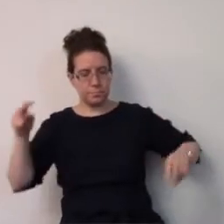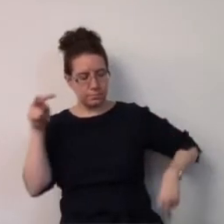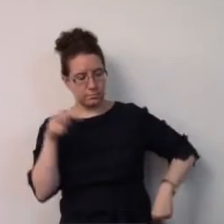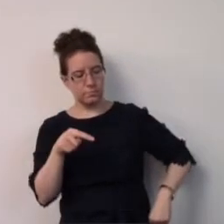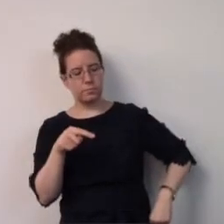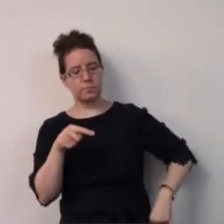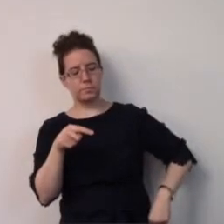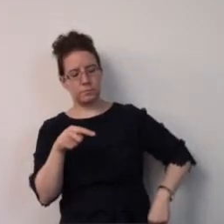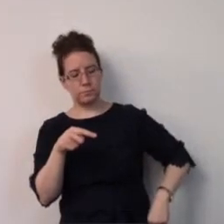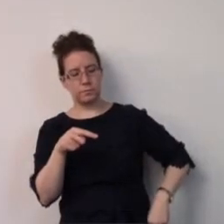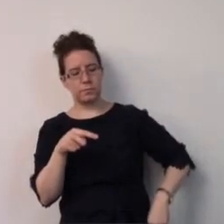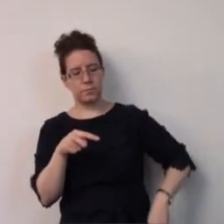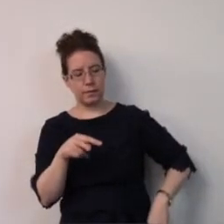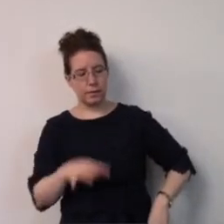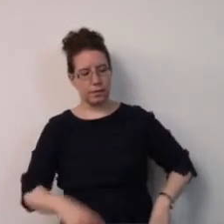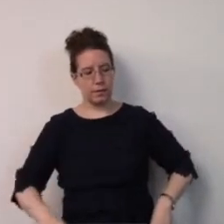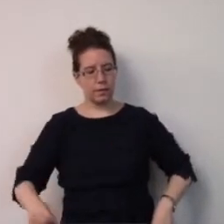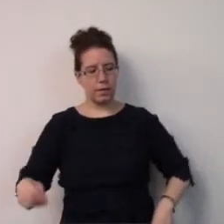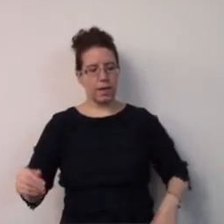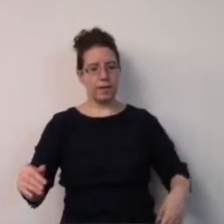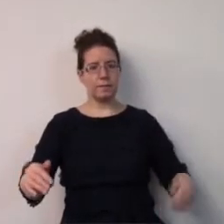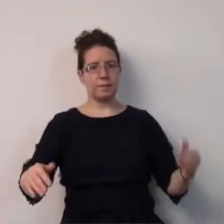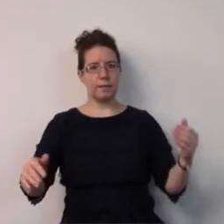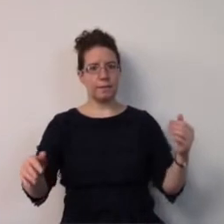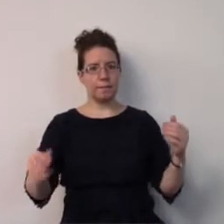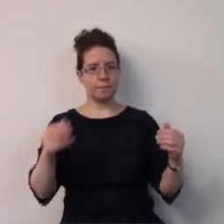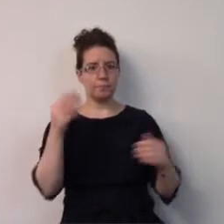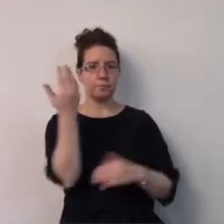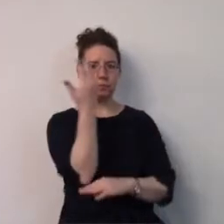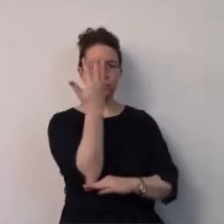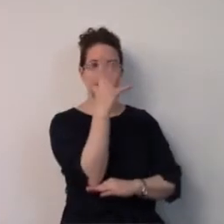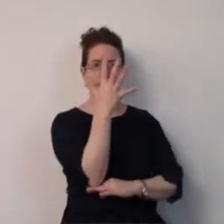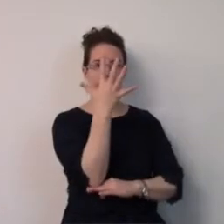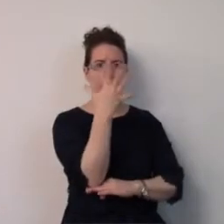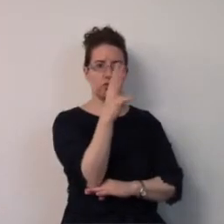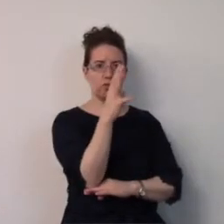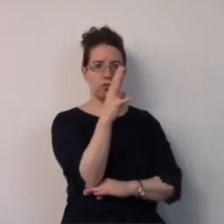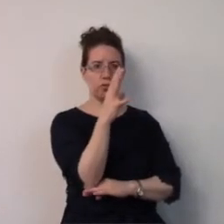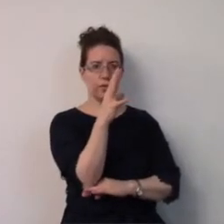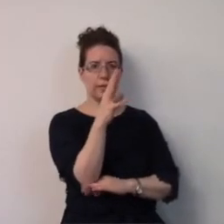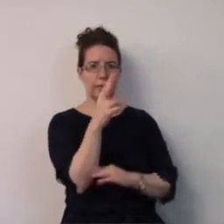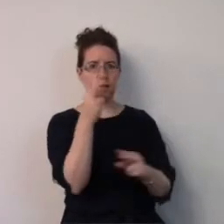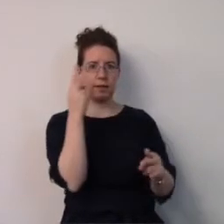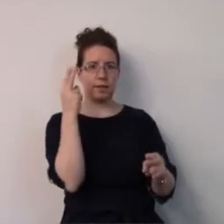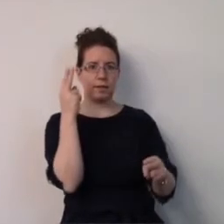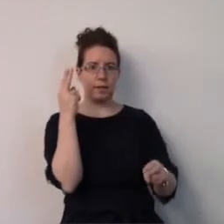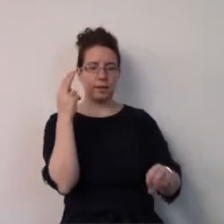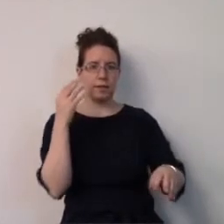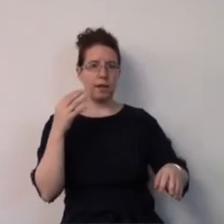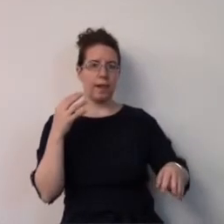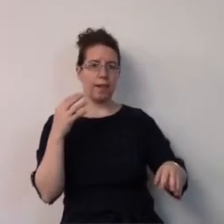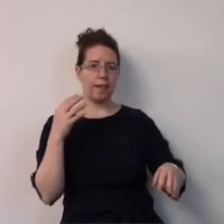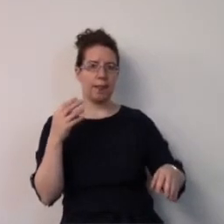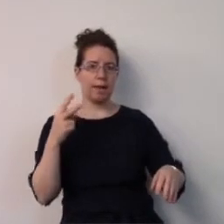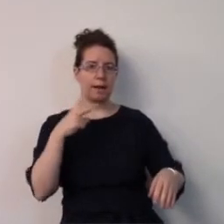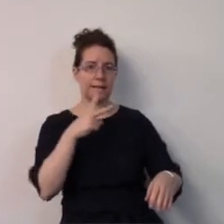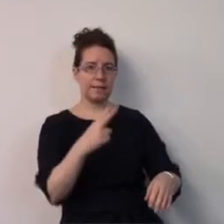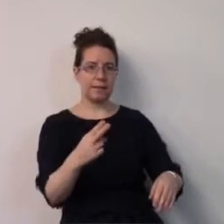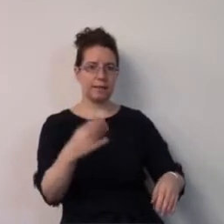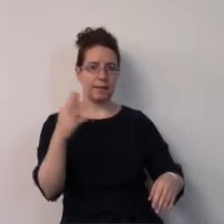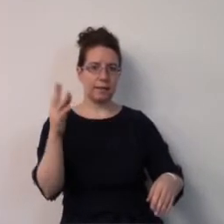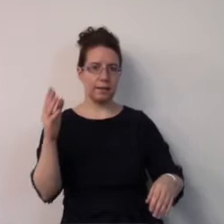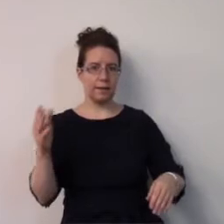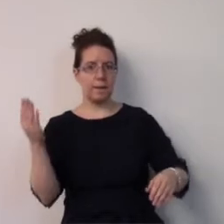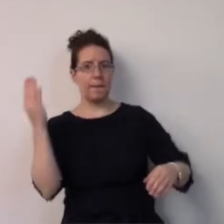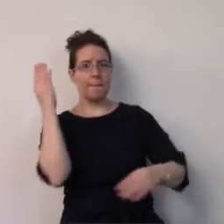they sheltered under it. It was his kingdom. Uh-huh. And he saw it till the Holy One came down from heaven and said, hew the